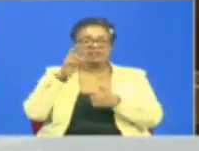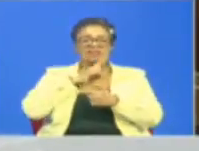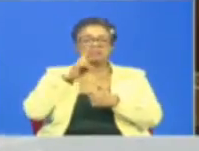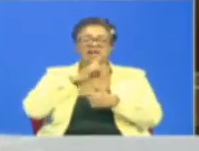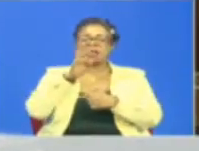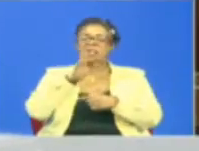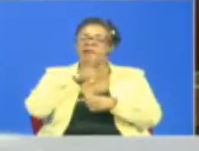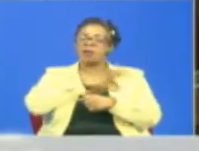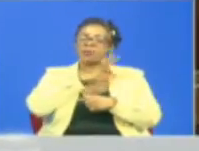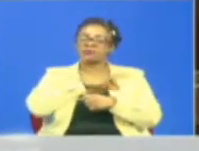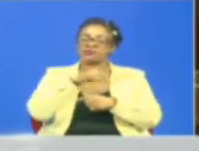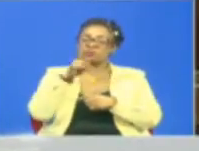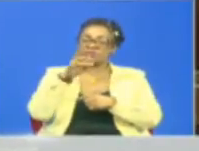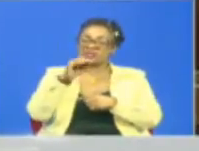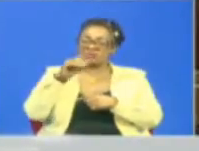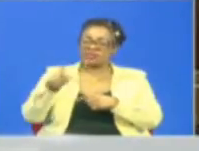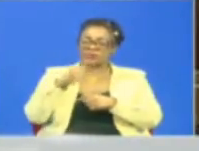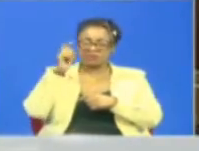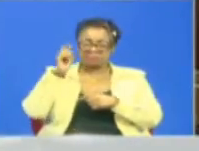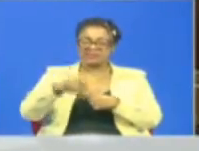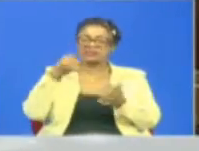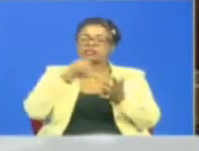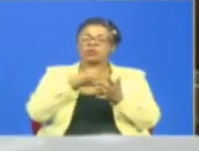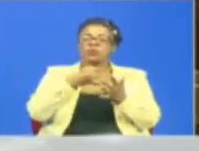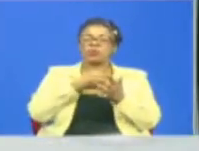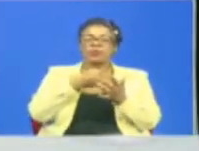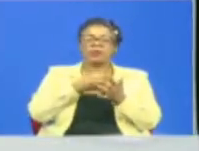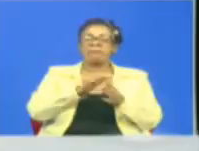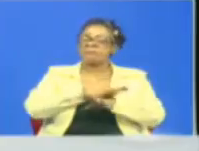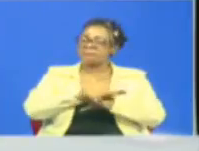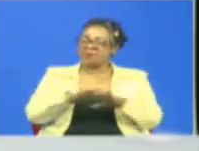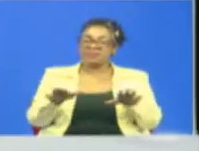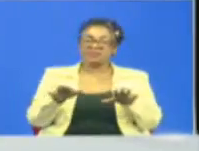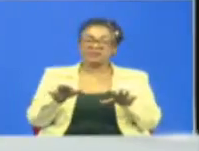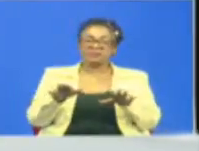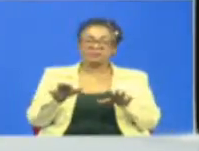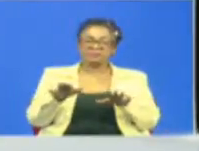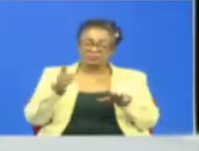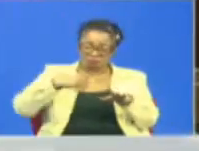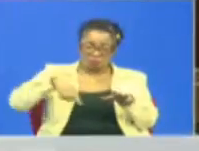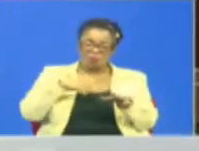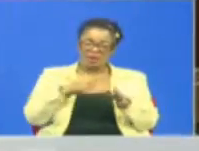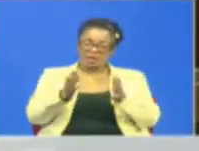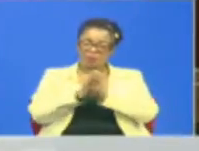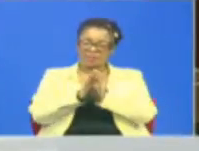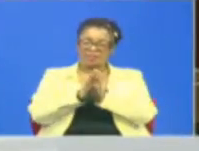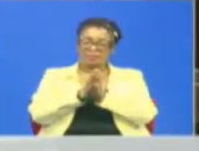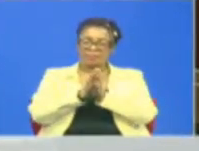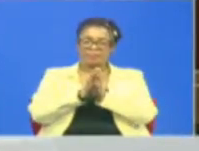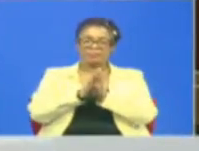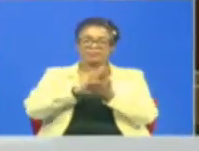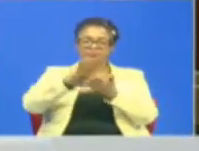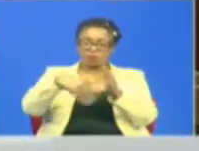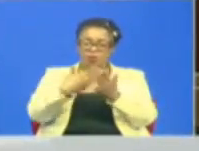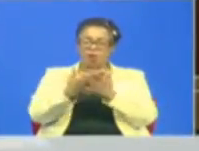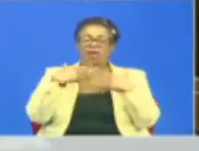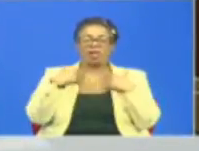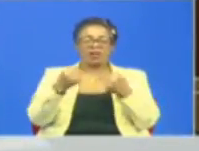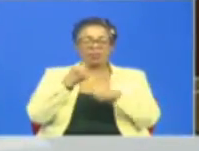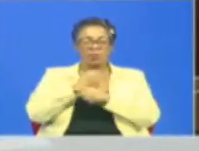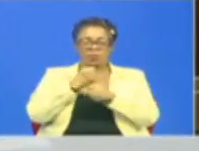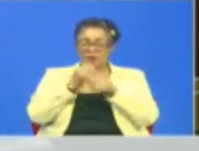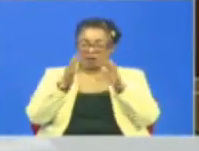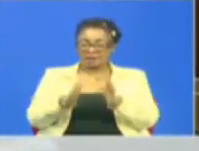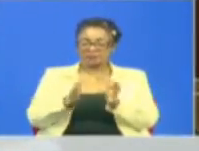20,000 to be introduced in their pay slips permanently. That we together with our all health workers and other county